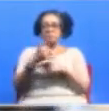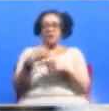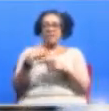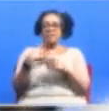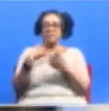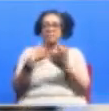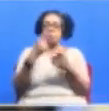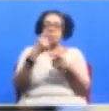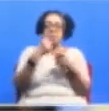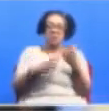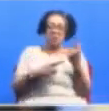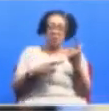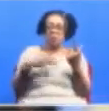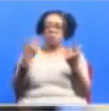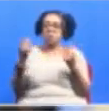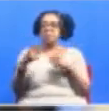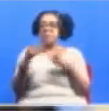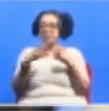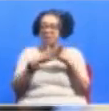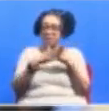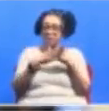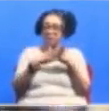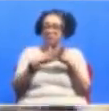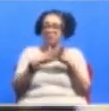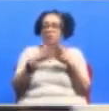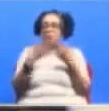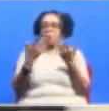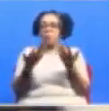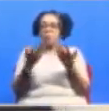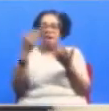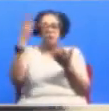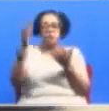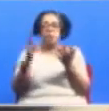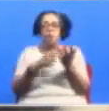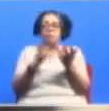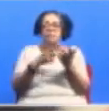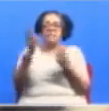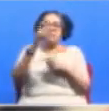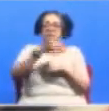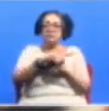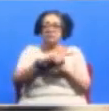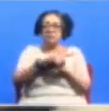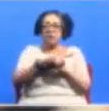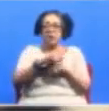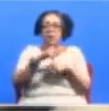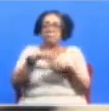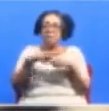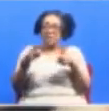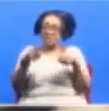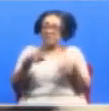Operation ya miezi sita, operation sijui ya siku ngapi, safari hii,